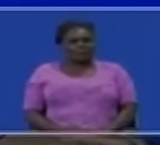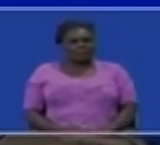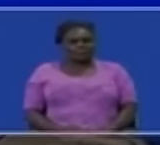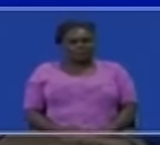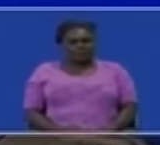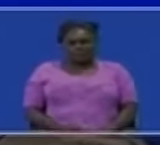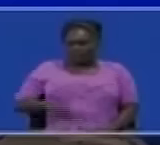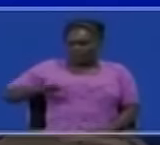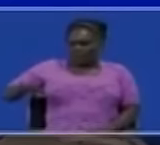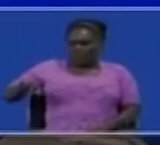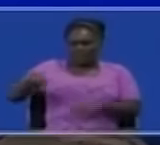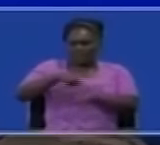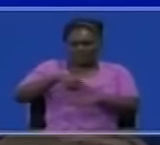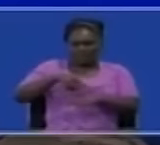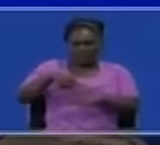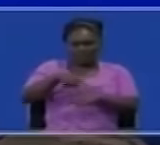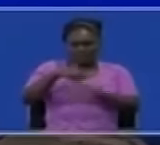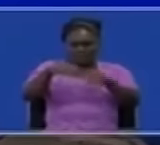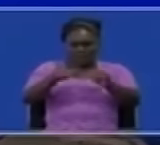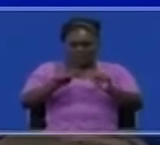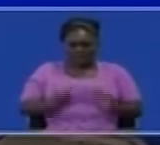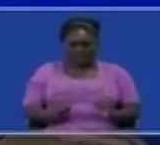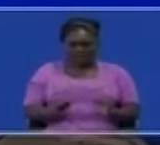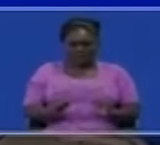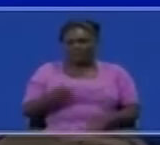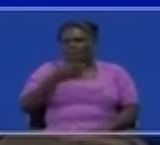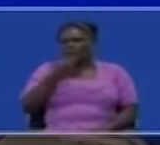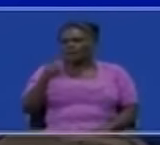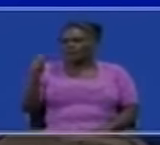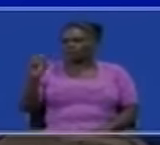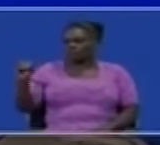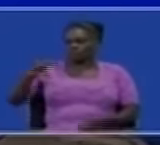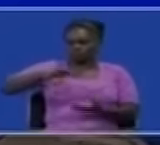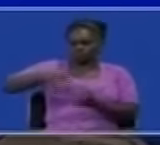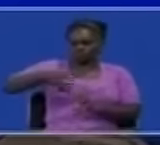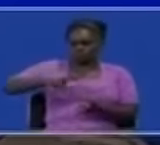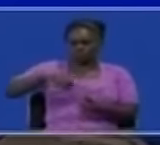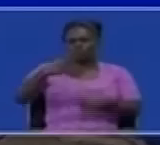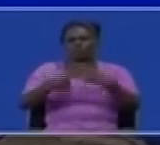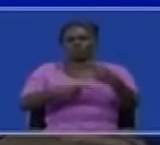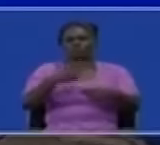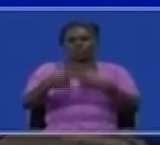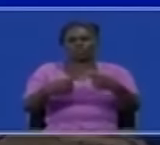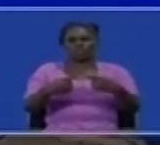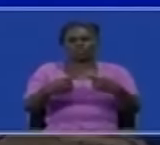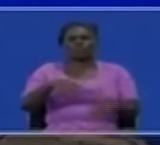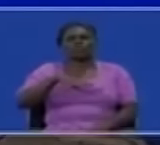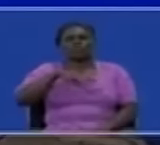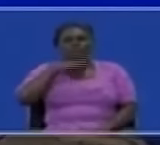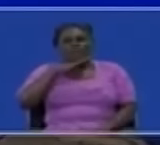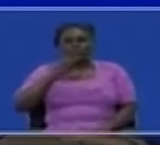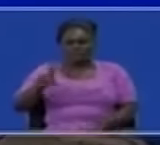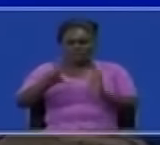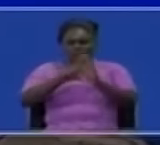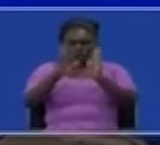With only hours to the scheduled burial of the late Mark To, controversy continues to shroud the veteran politician's death. His